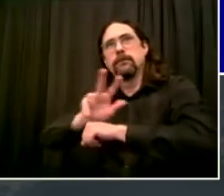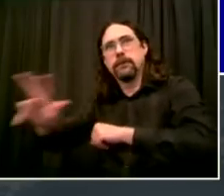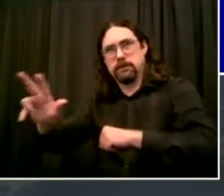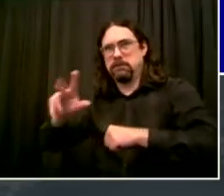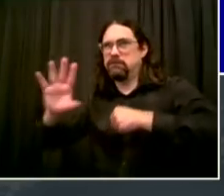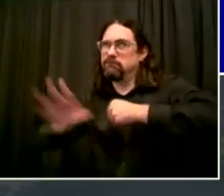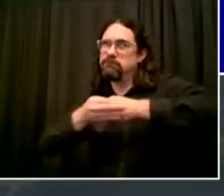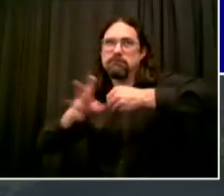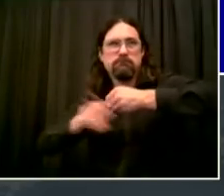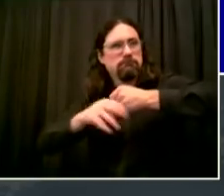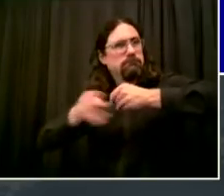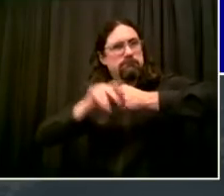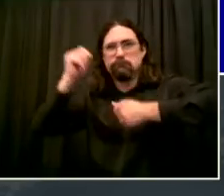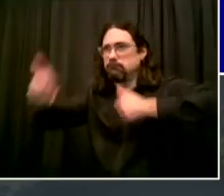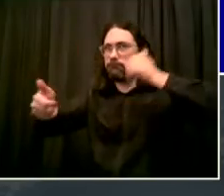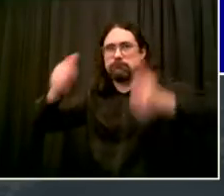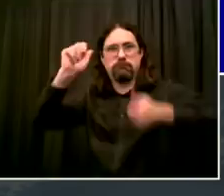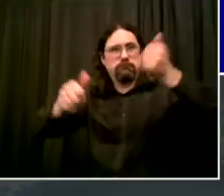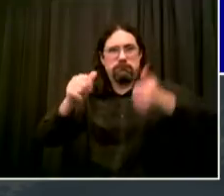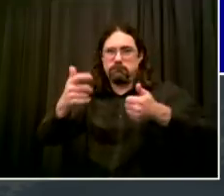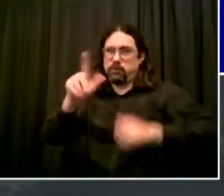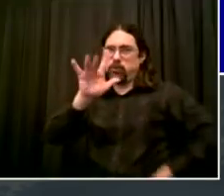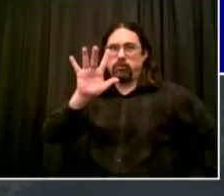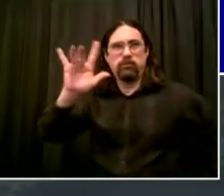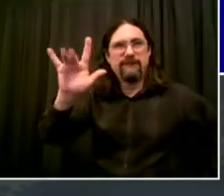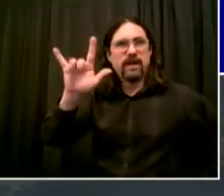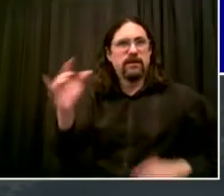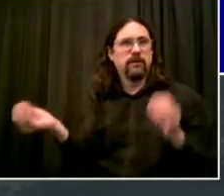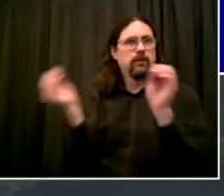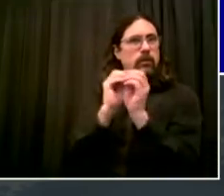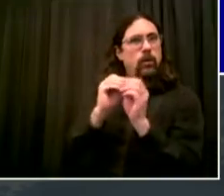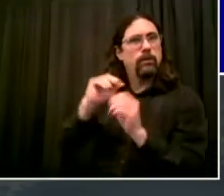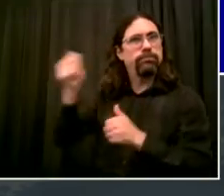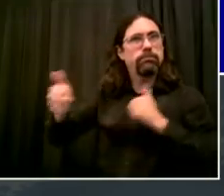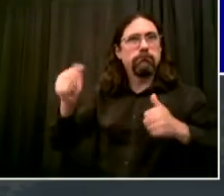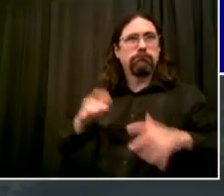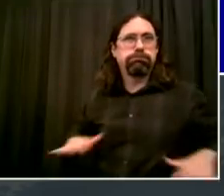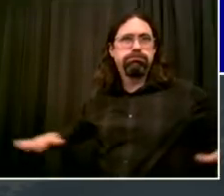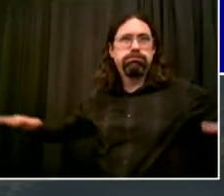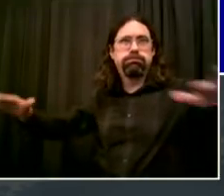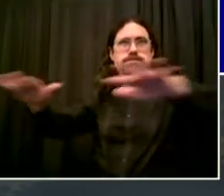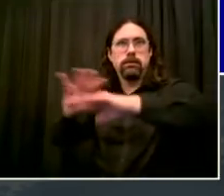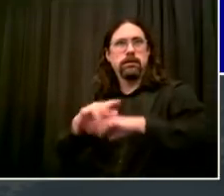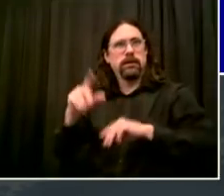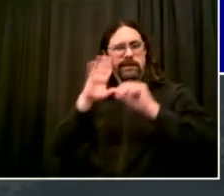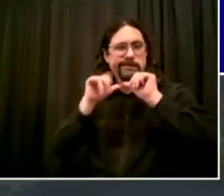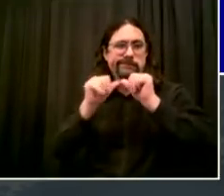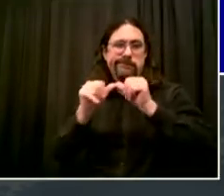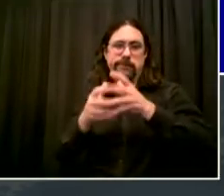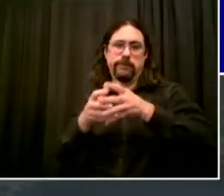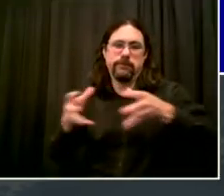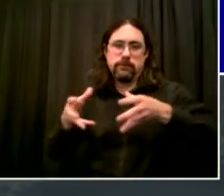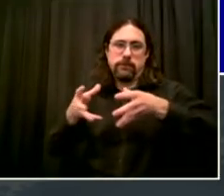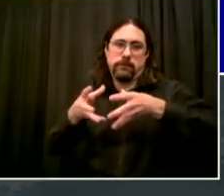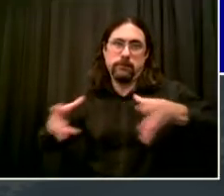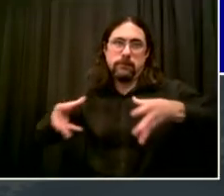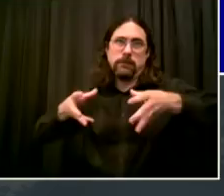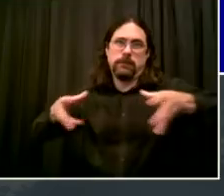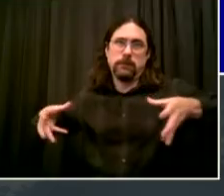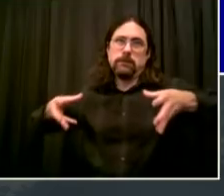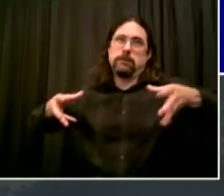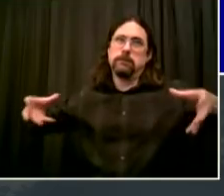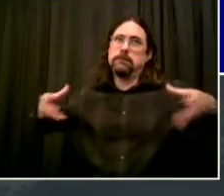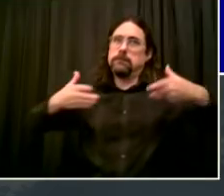growing. The goal is to constantly make testing more local, more available, and I'm going to say it again, fast,